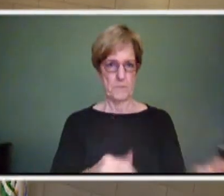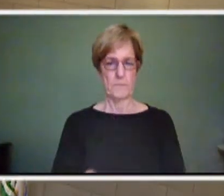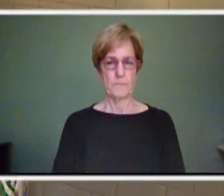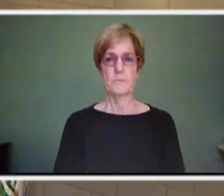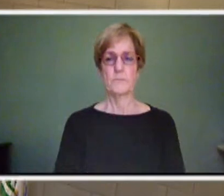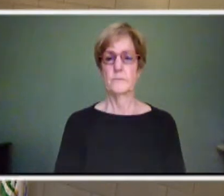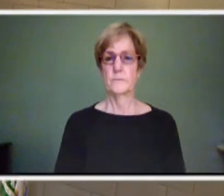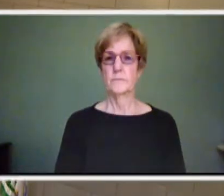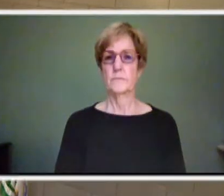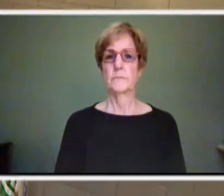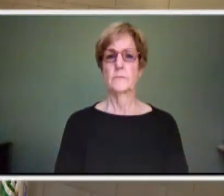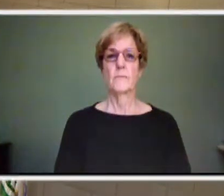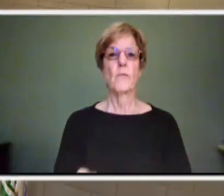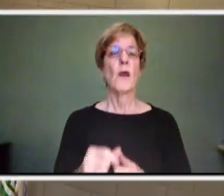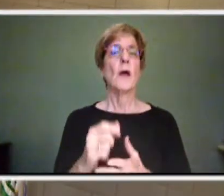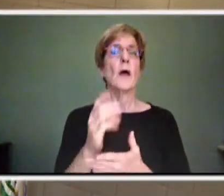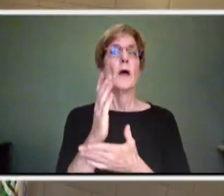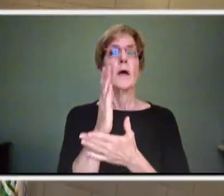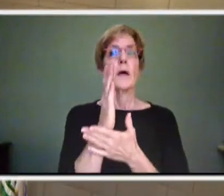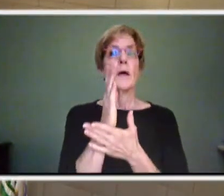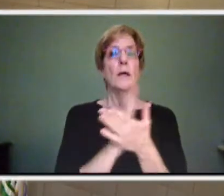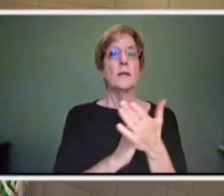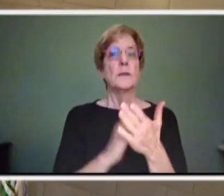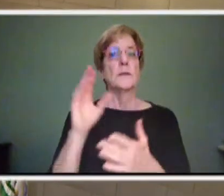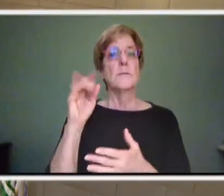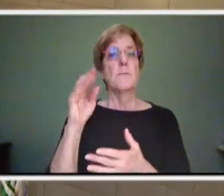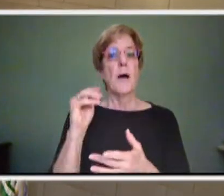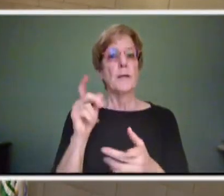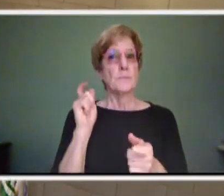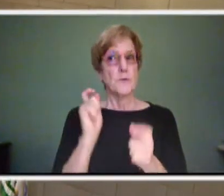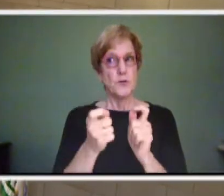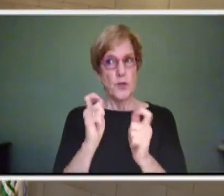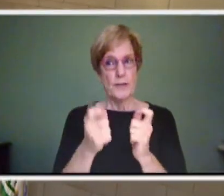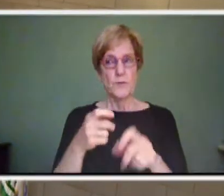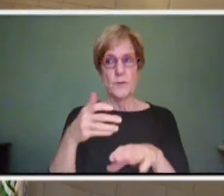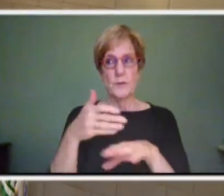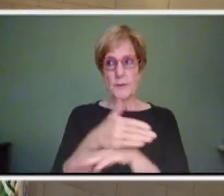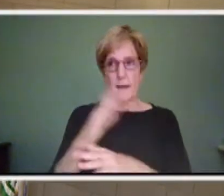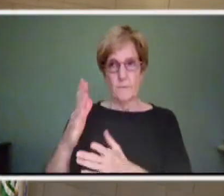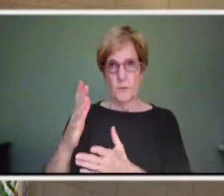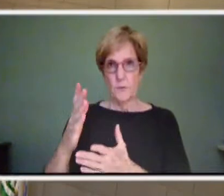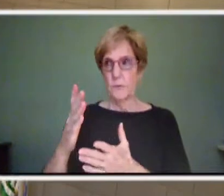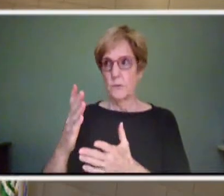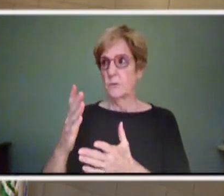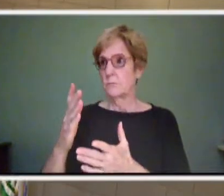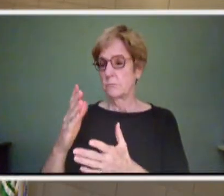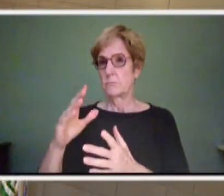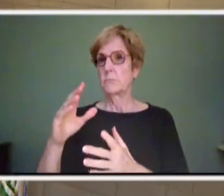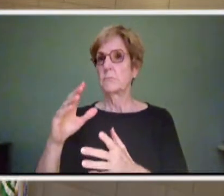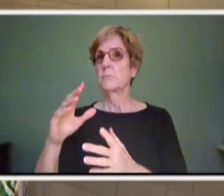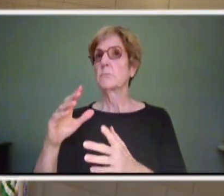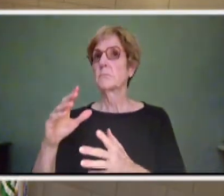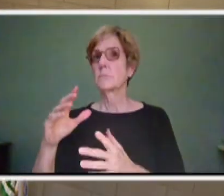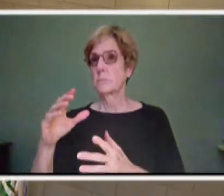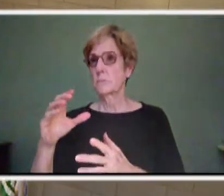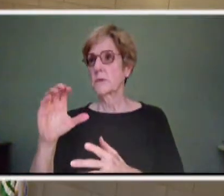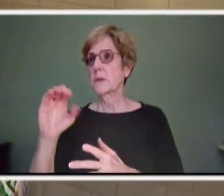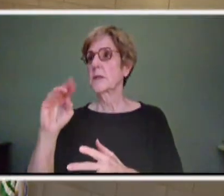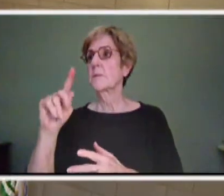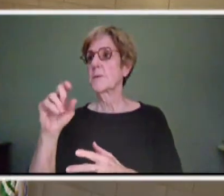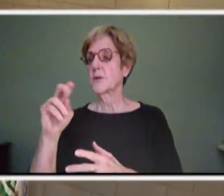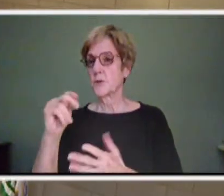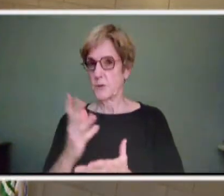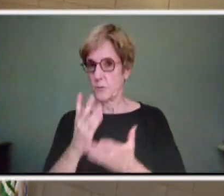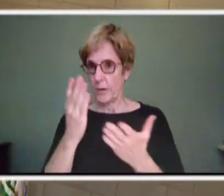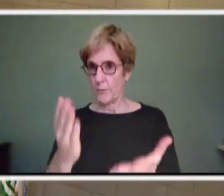We do have some items that have changes after the zoning committee's recommendation. We will have a vote when those